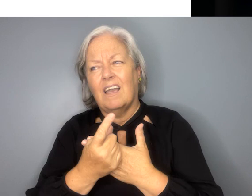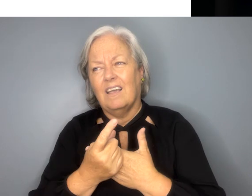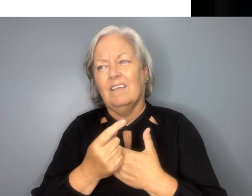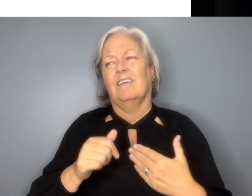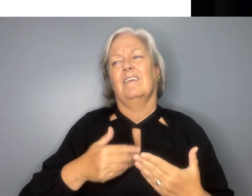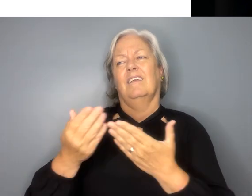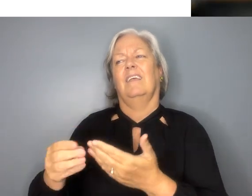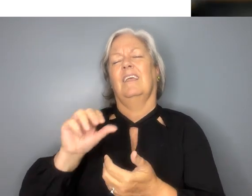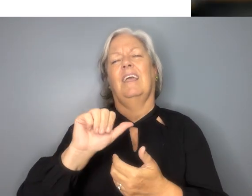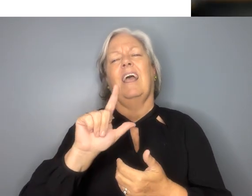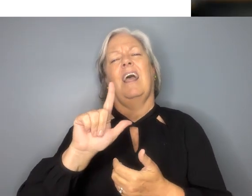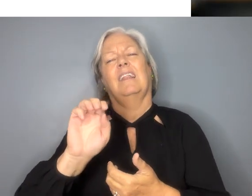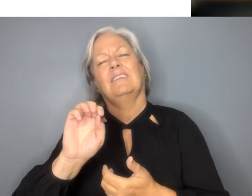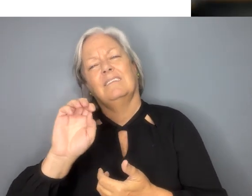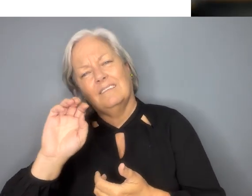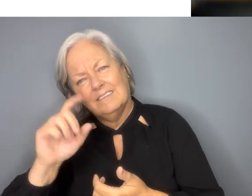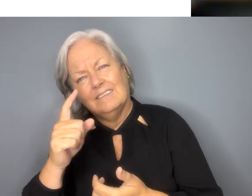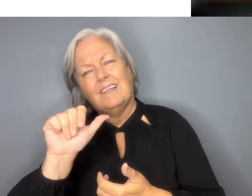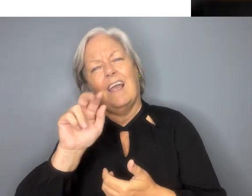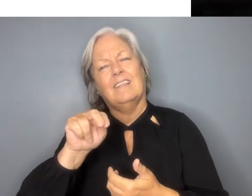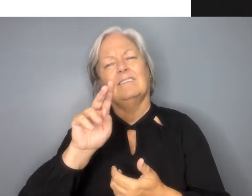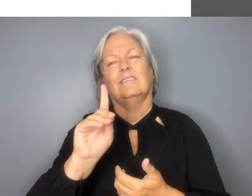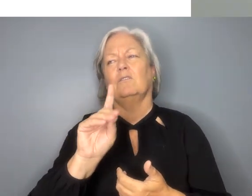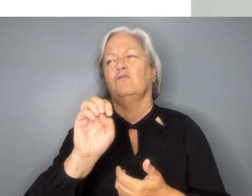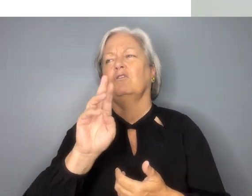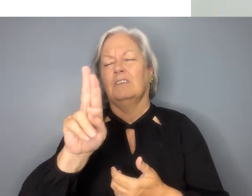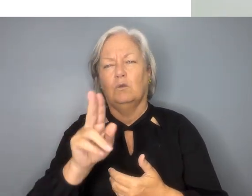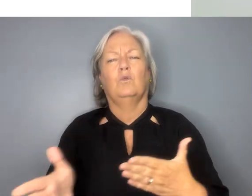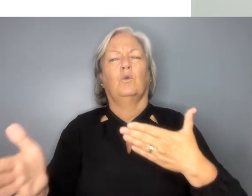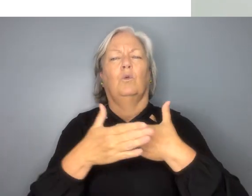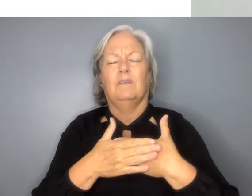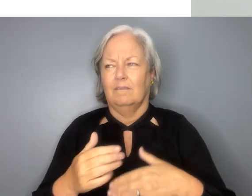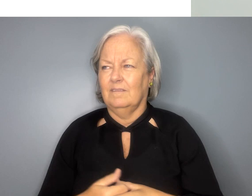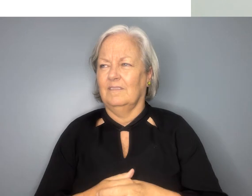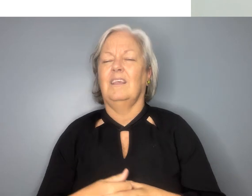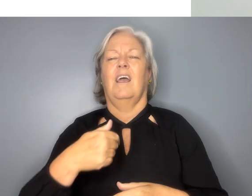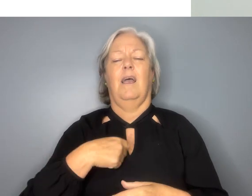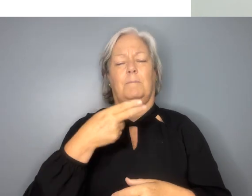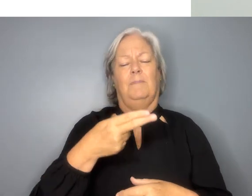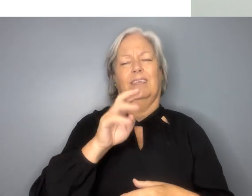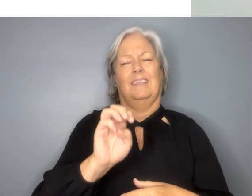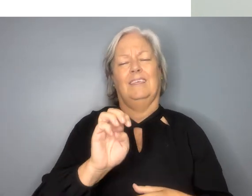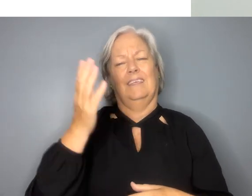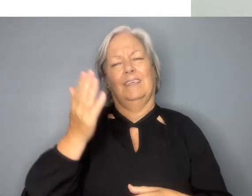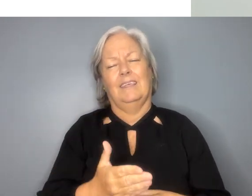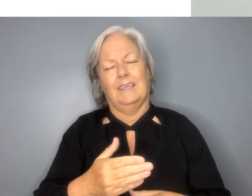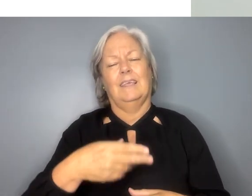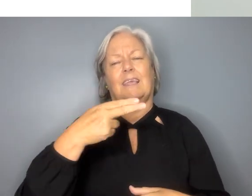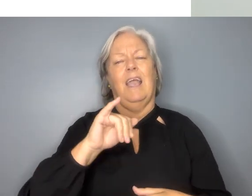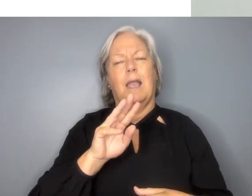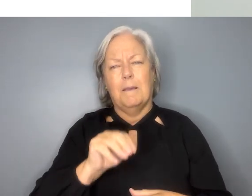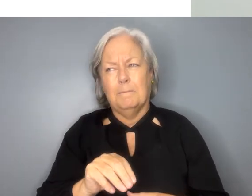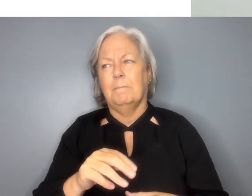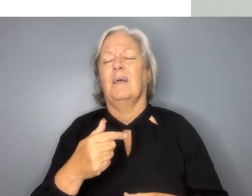be throwing to Alexander Ladd for closing remarks. Thank you. My name is Alex Ladd and my pronouns are he, him. I'm